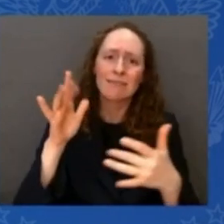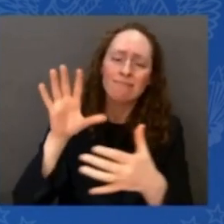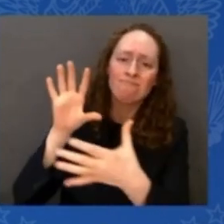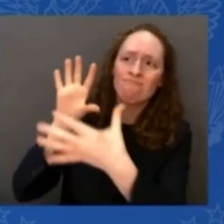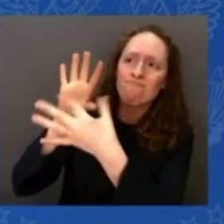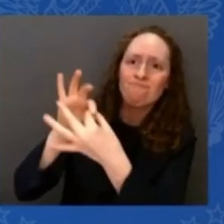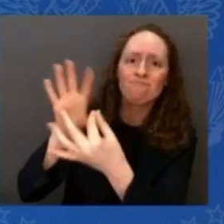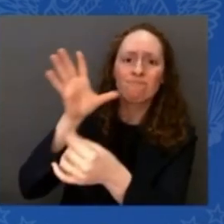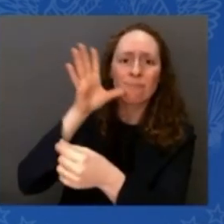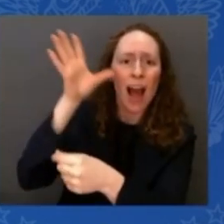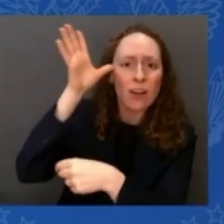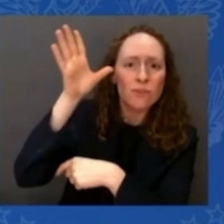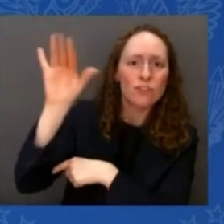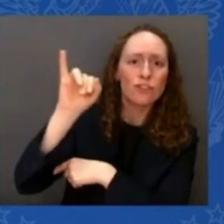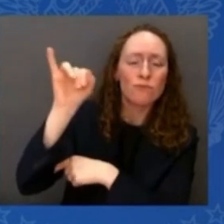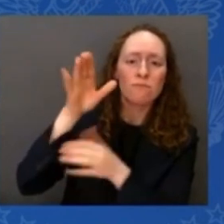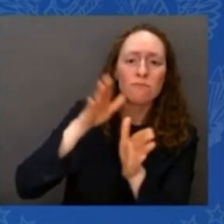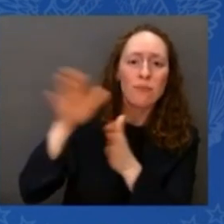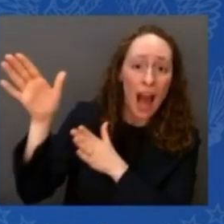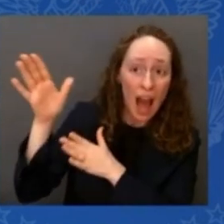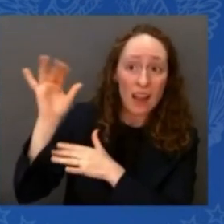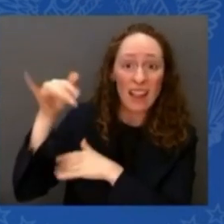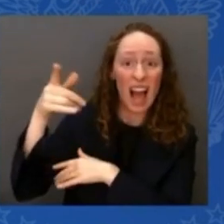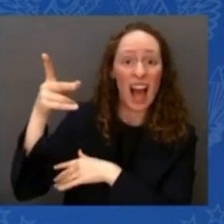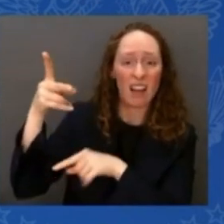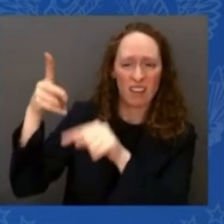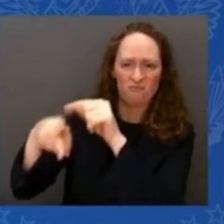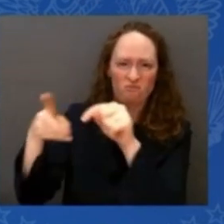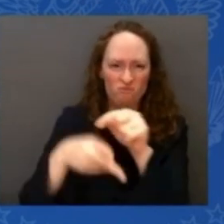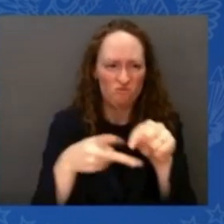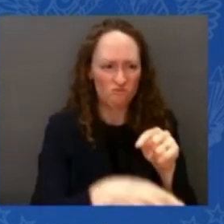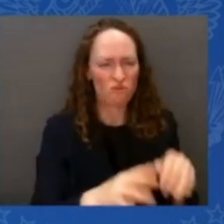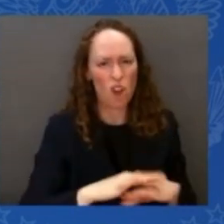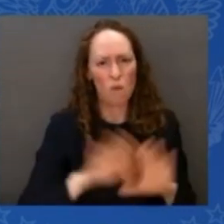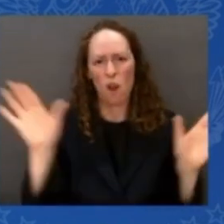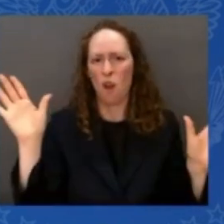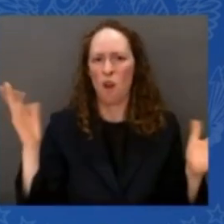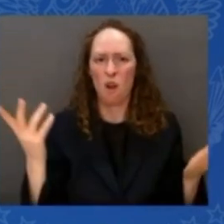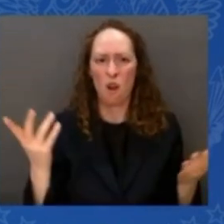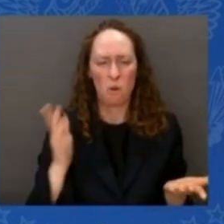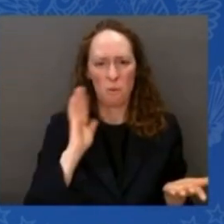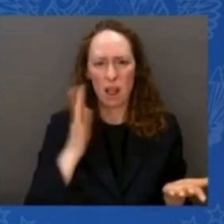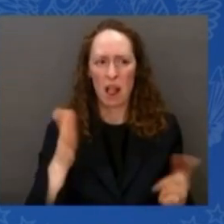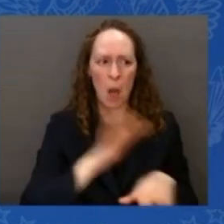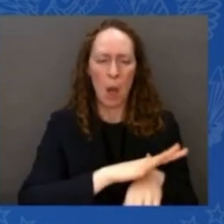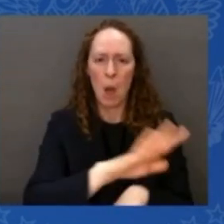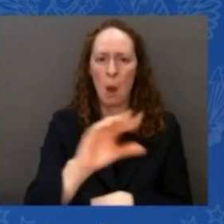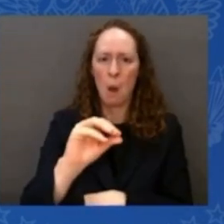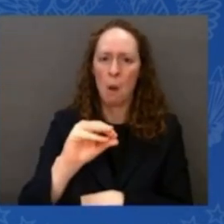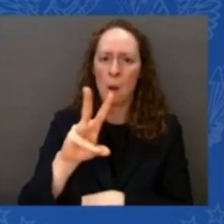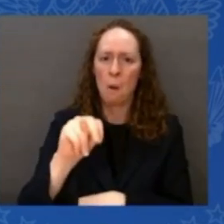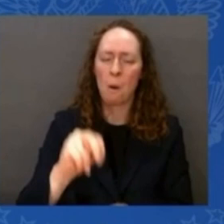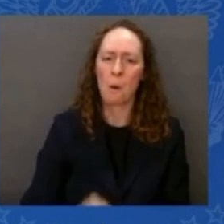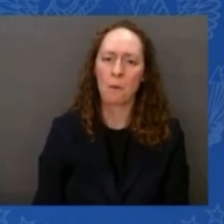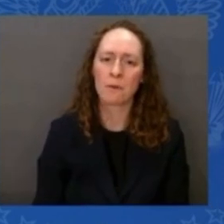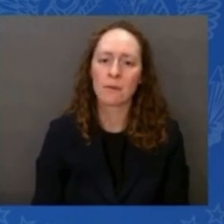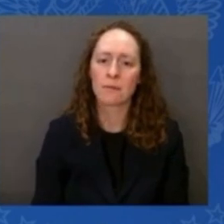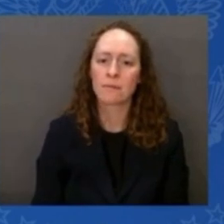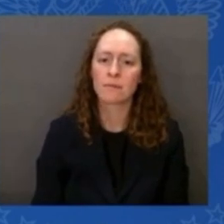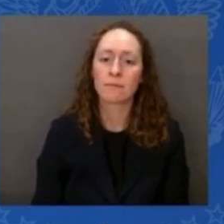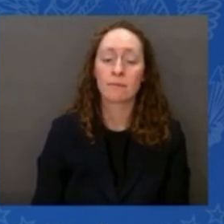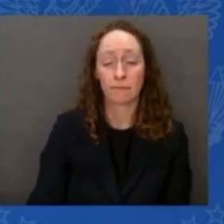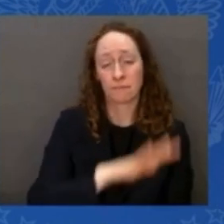But Google it, you know, you'll see. And nearly 40 million Americans would be in danger of losing health coverage